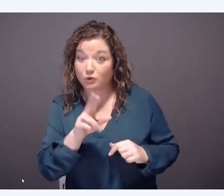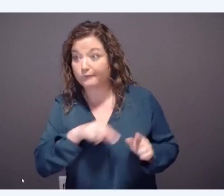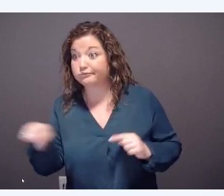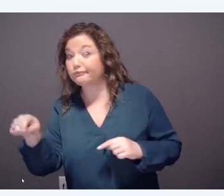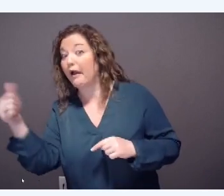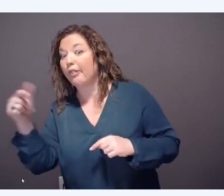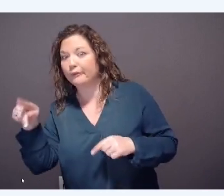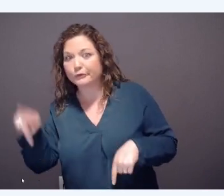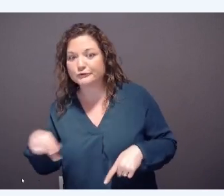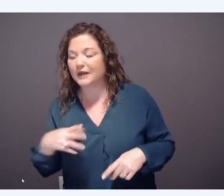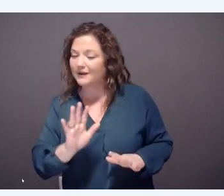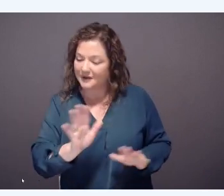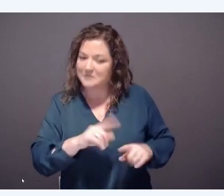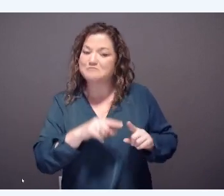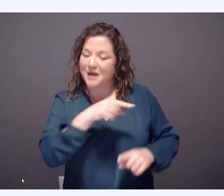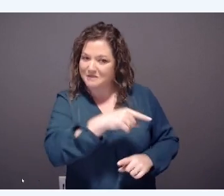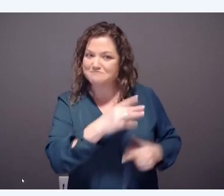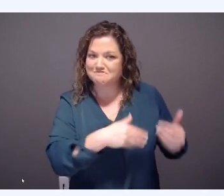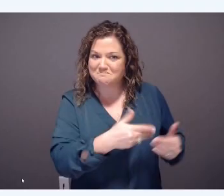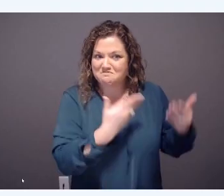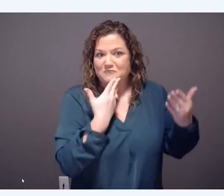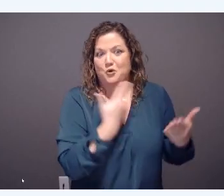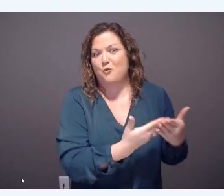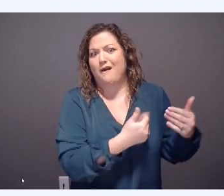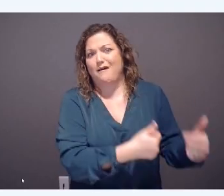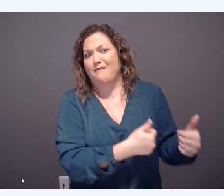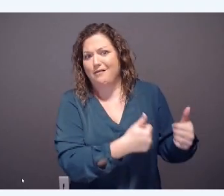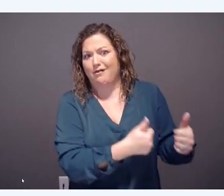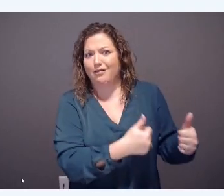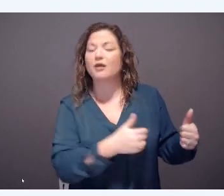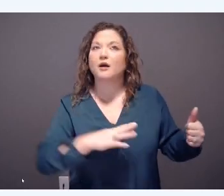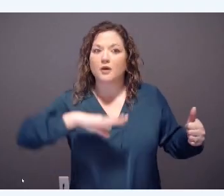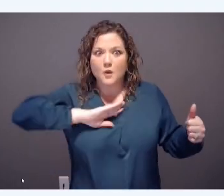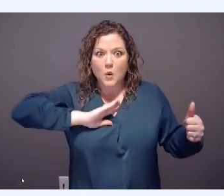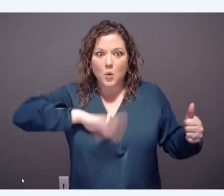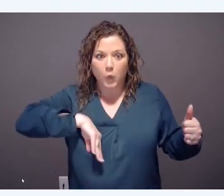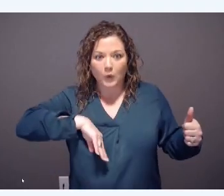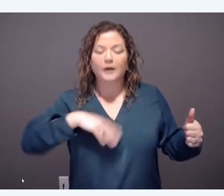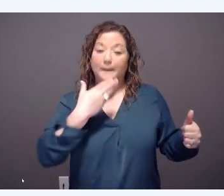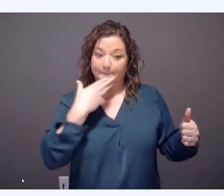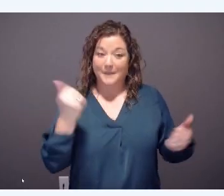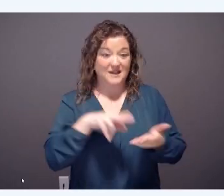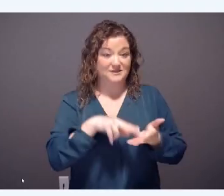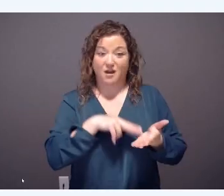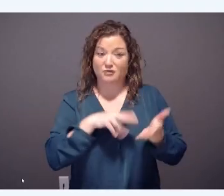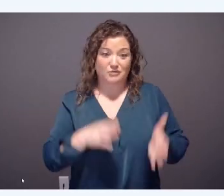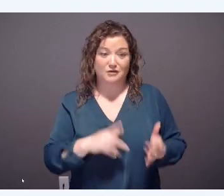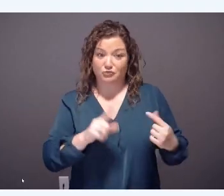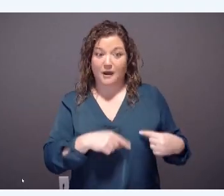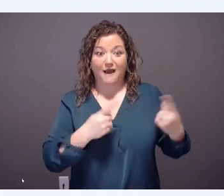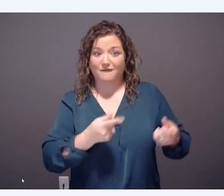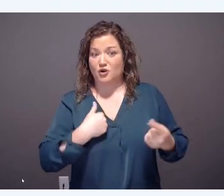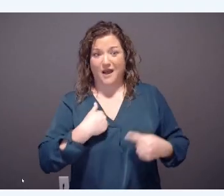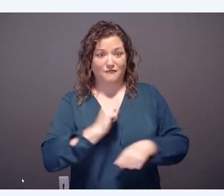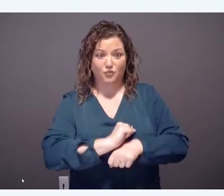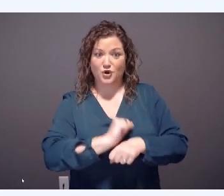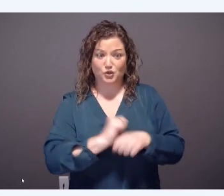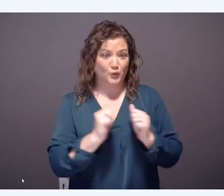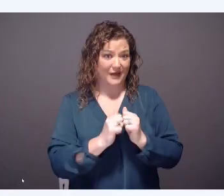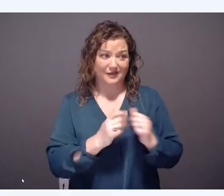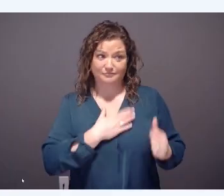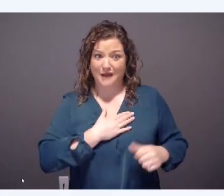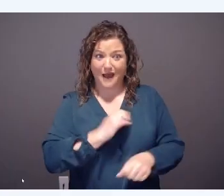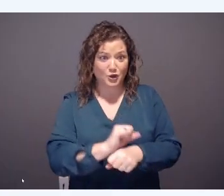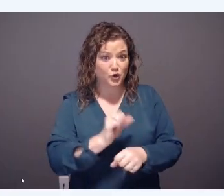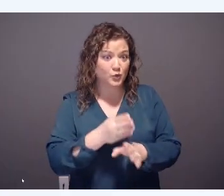But they're doing a great job. Like I said, probably the best contractor I've ever worked with in my career. So we're looking at